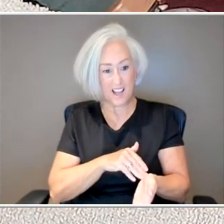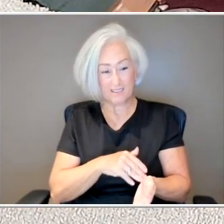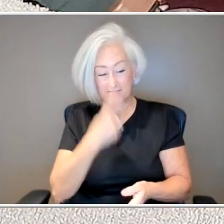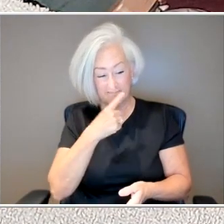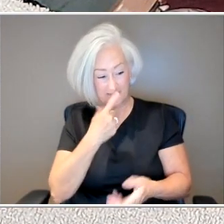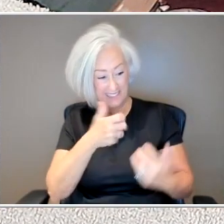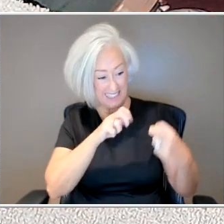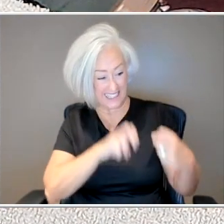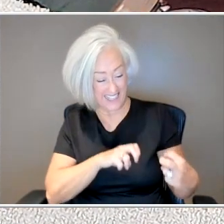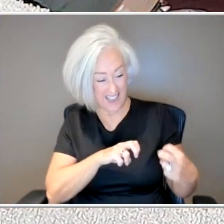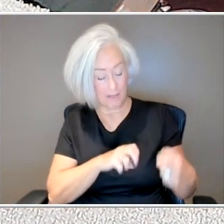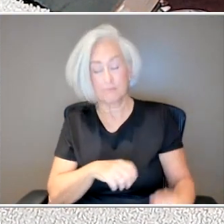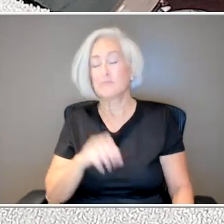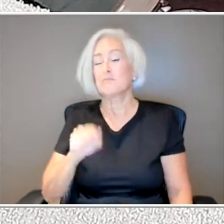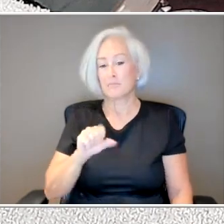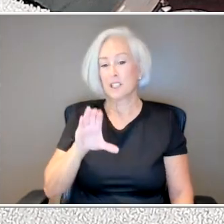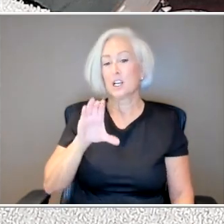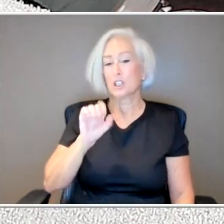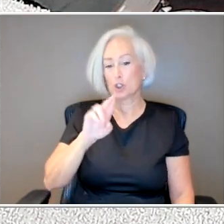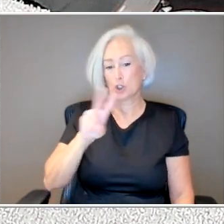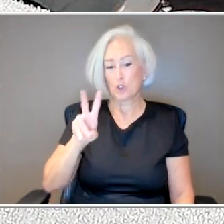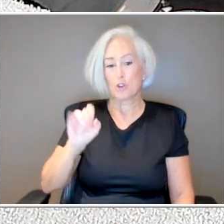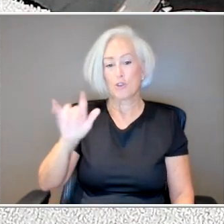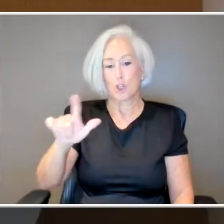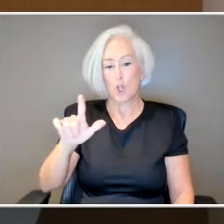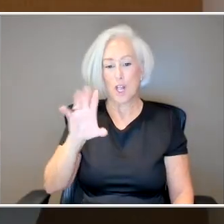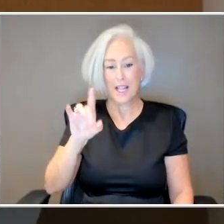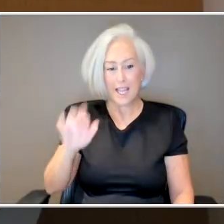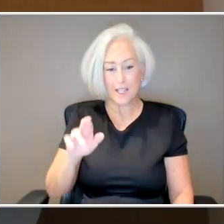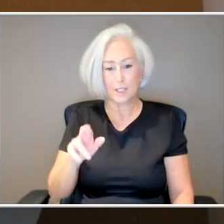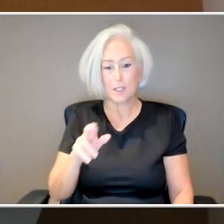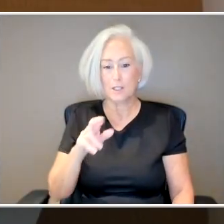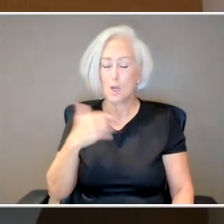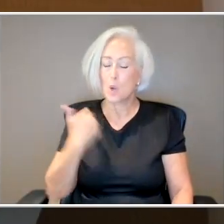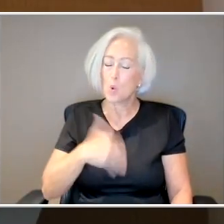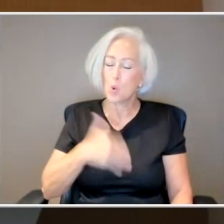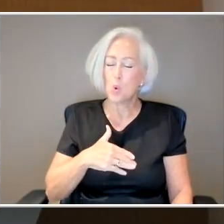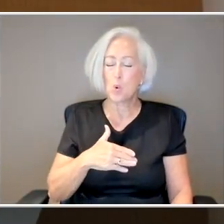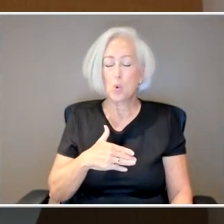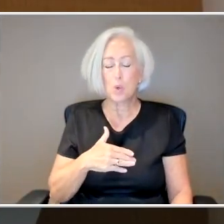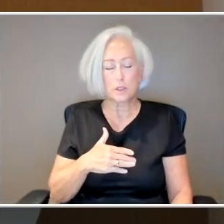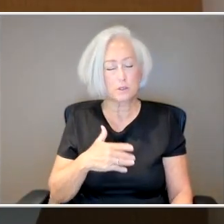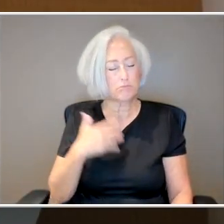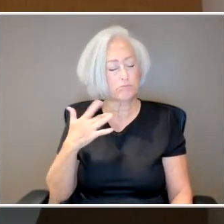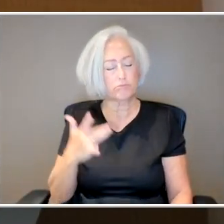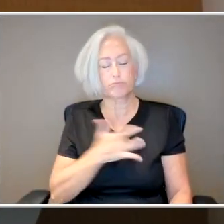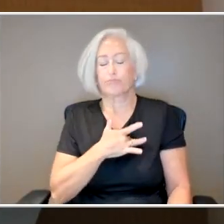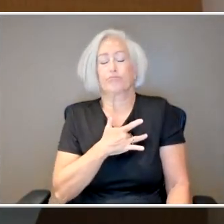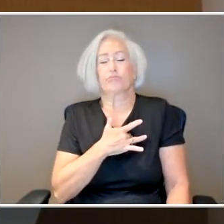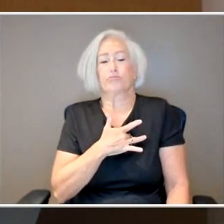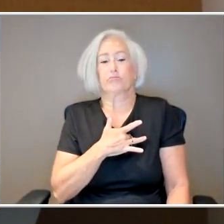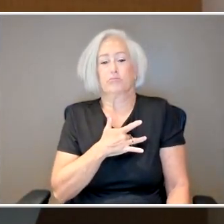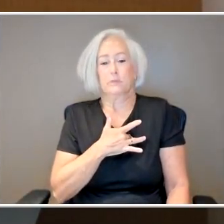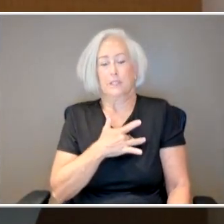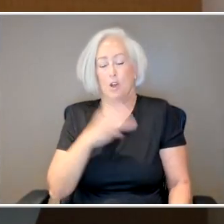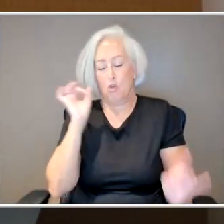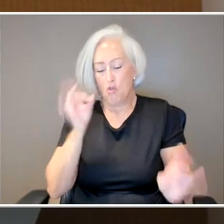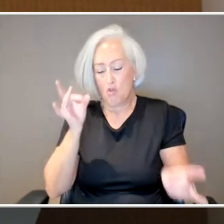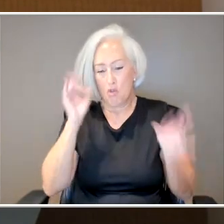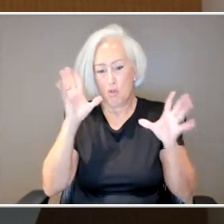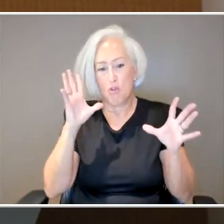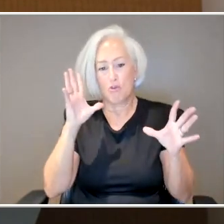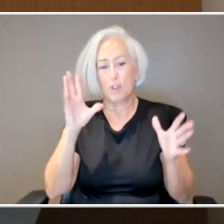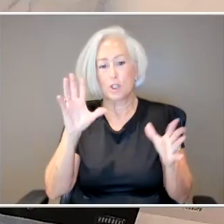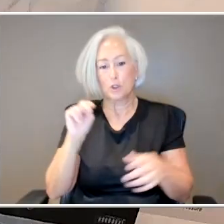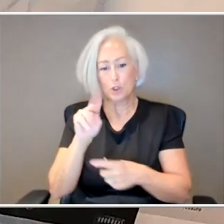cancer. The news hit Terry hard. It's kind of like having your legs cut right off. I mean, it was just devastating. I mean, it was just like, I